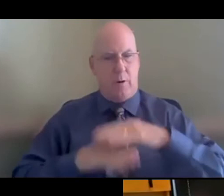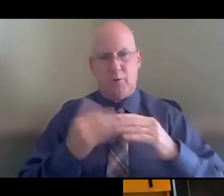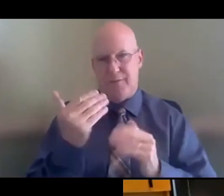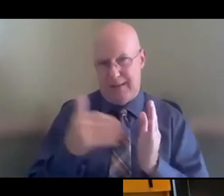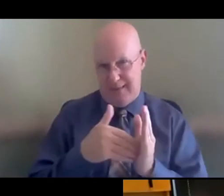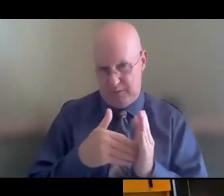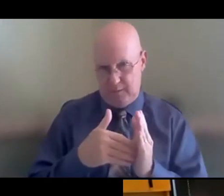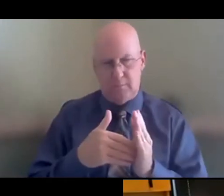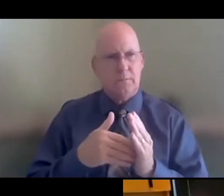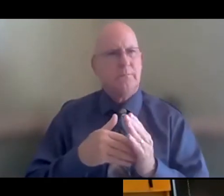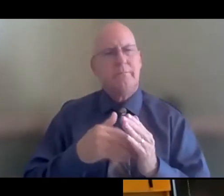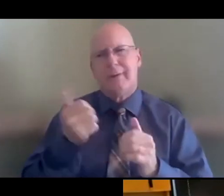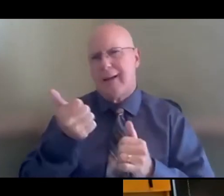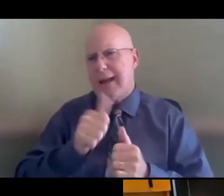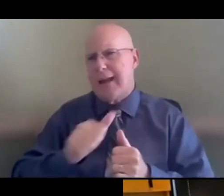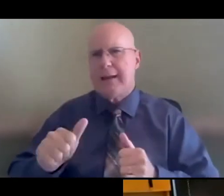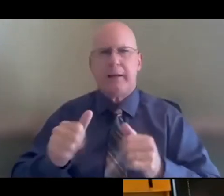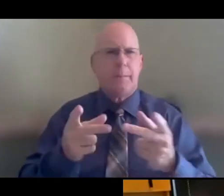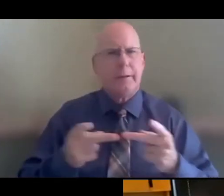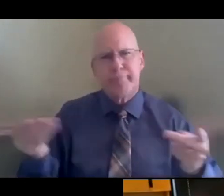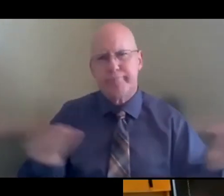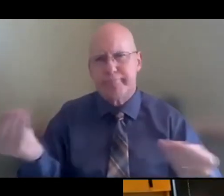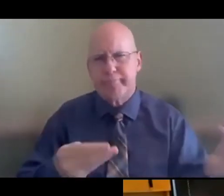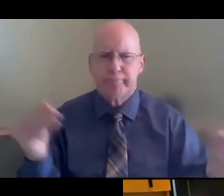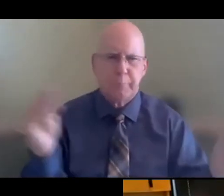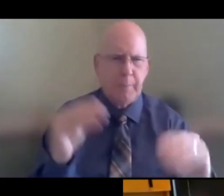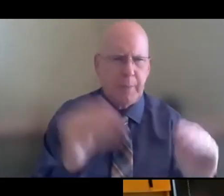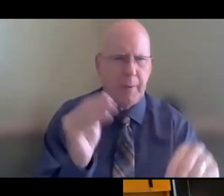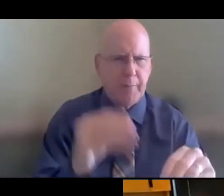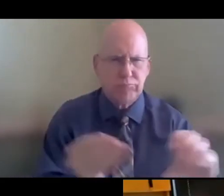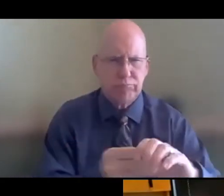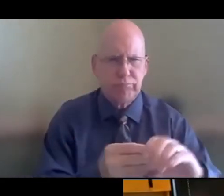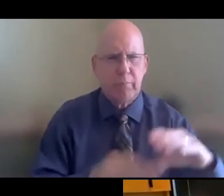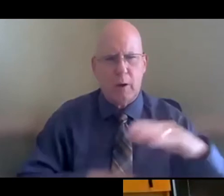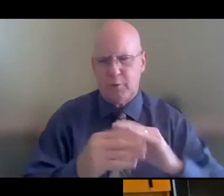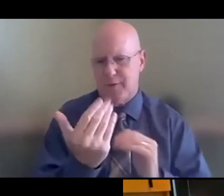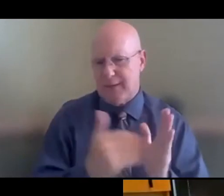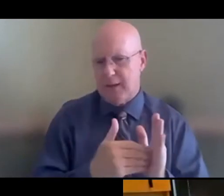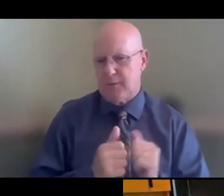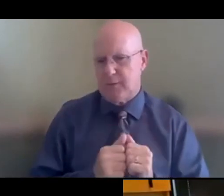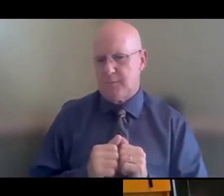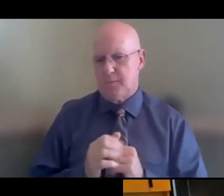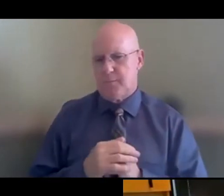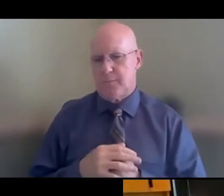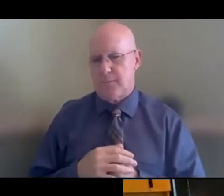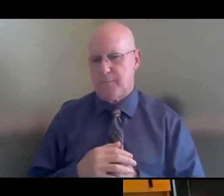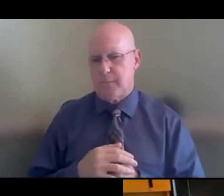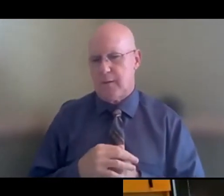all sources per calendar year. Now, in the total lifespan of an Enable account,